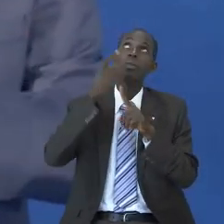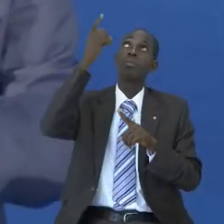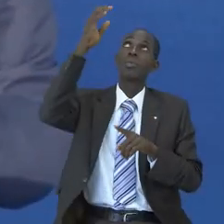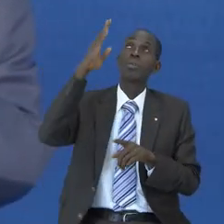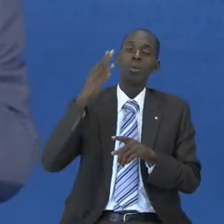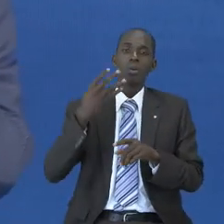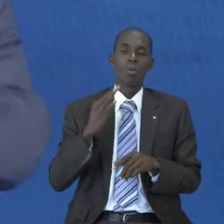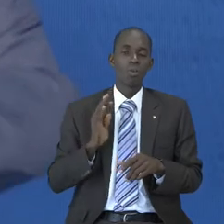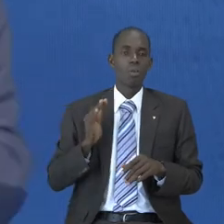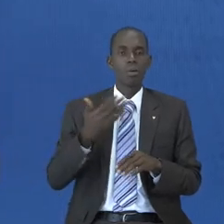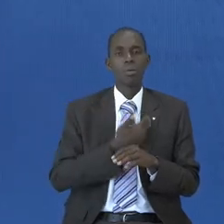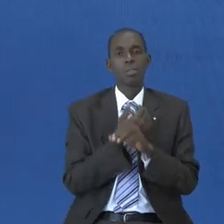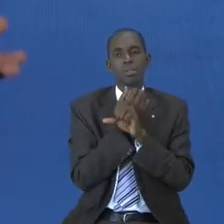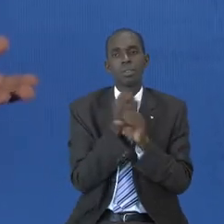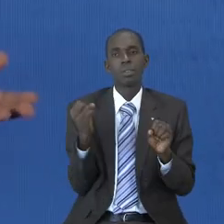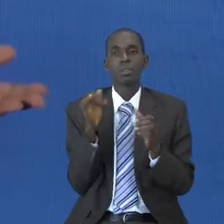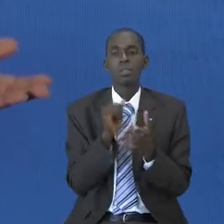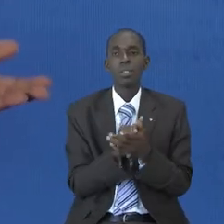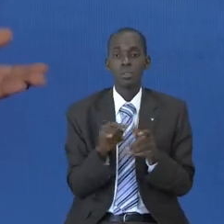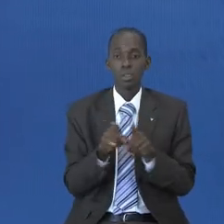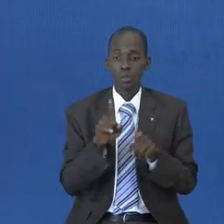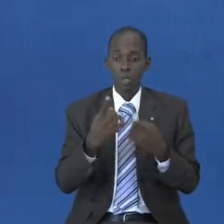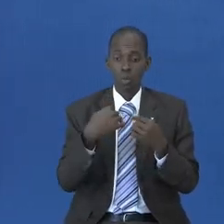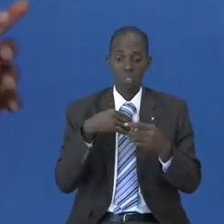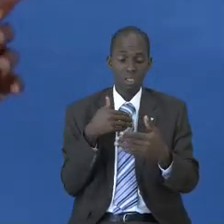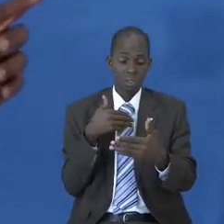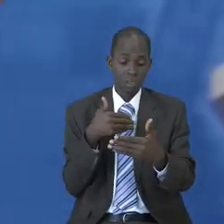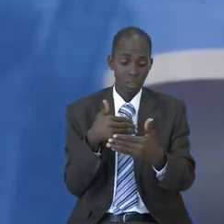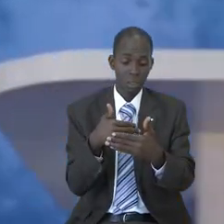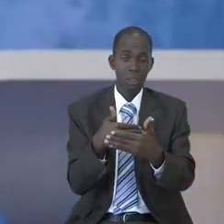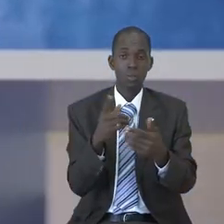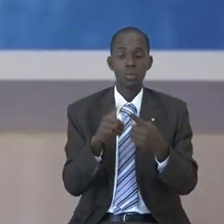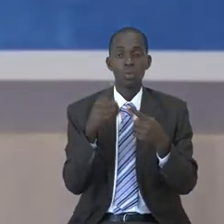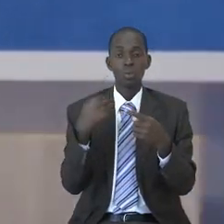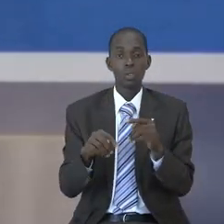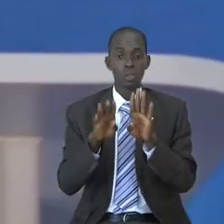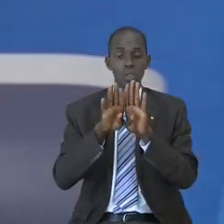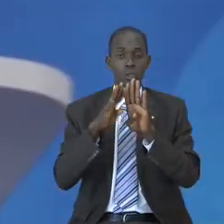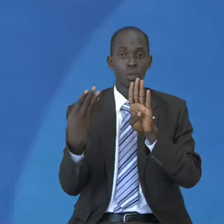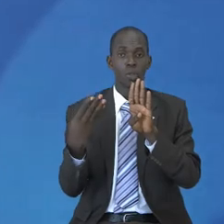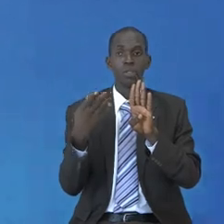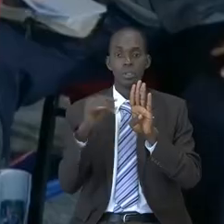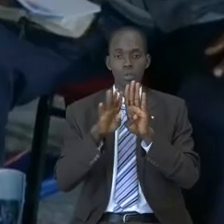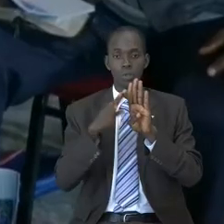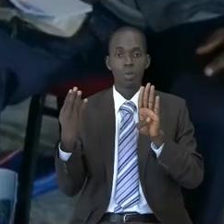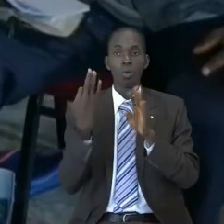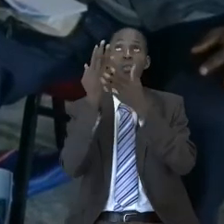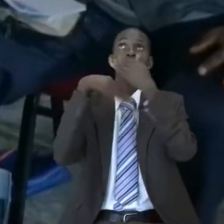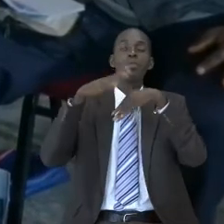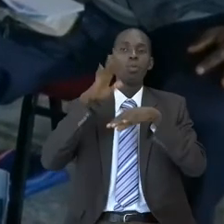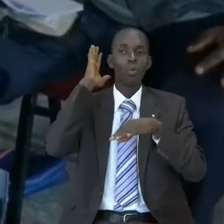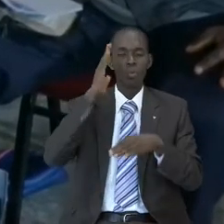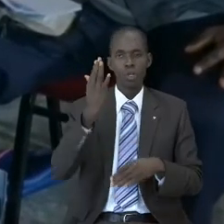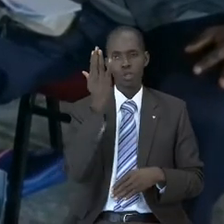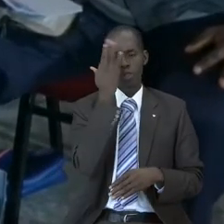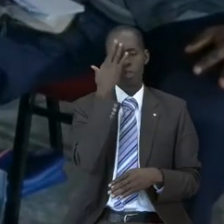our salvation. As you are entering like this, heaven's door will recognize you.